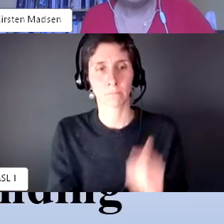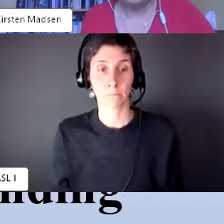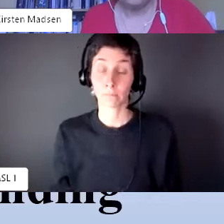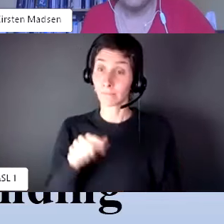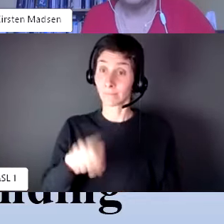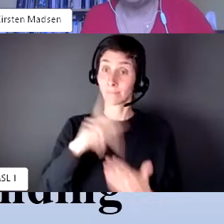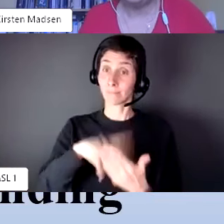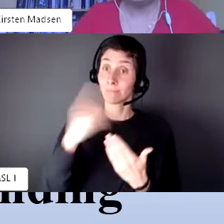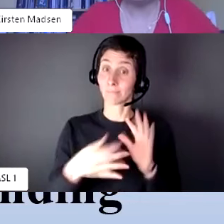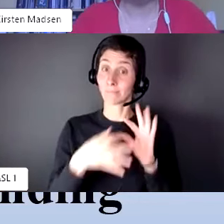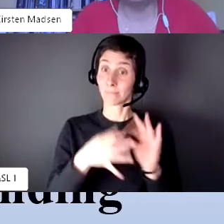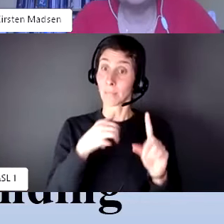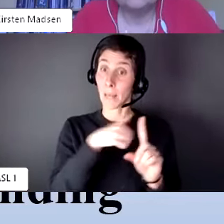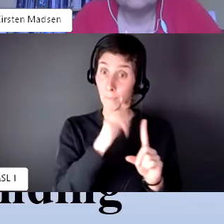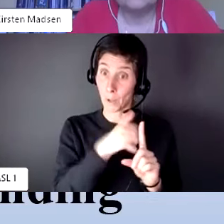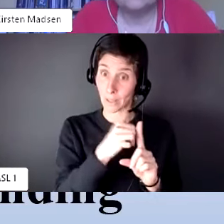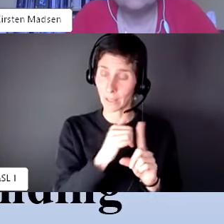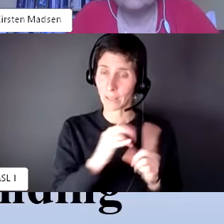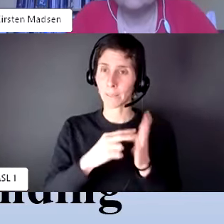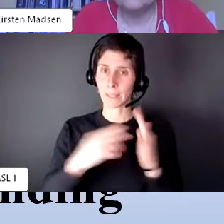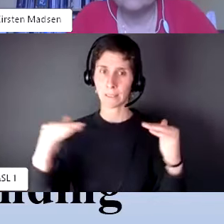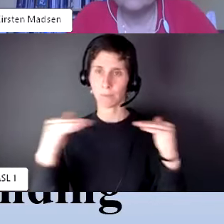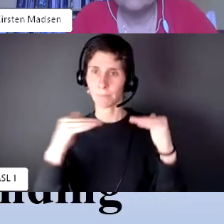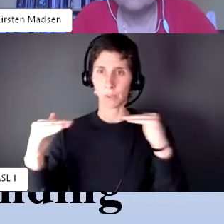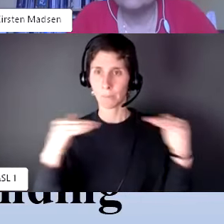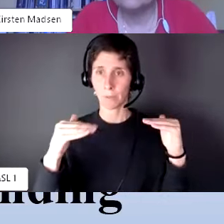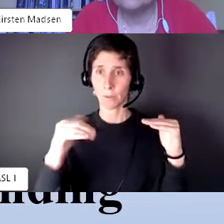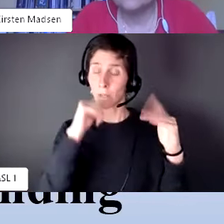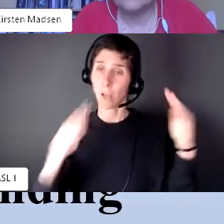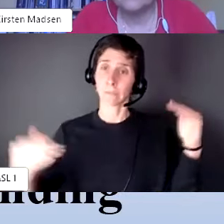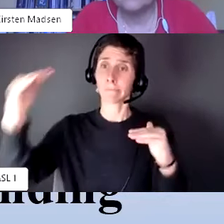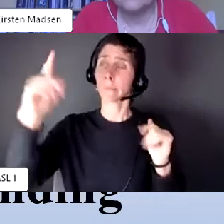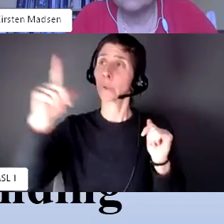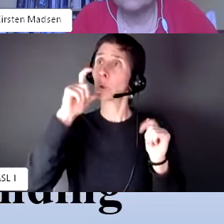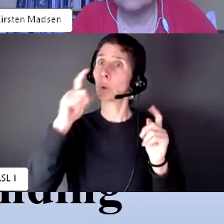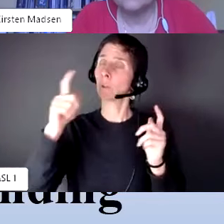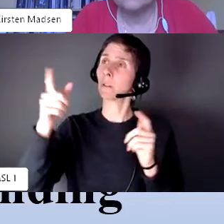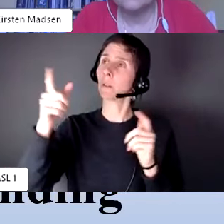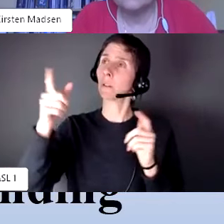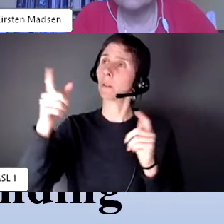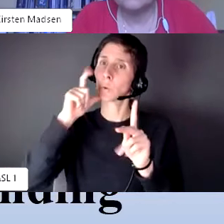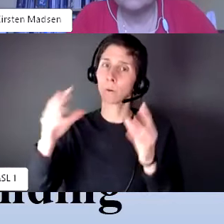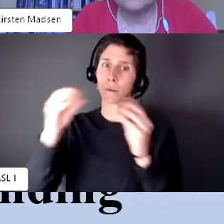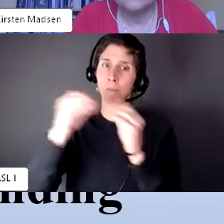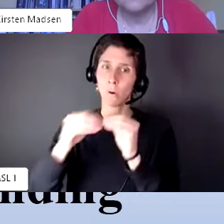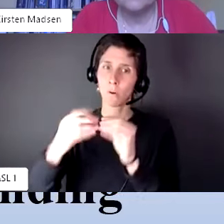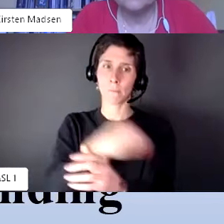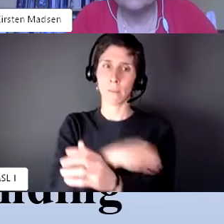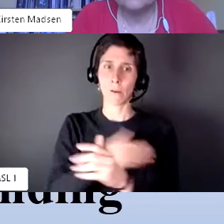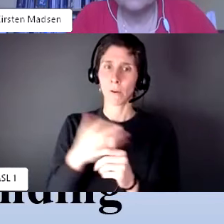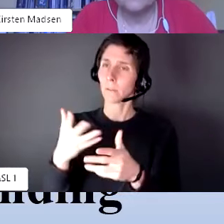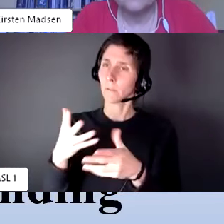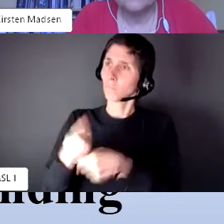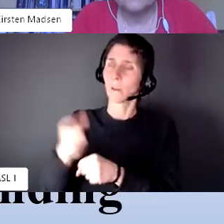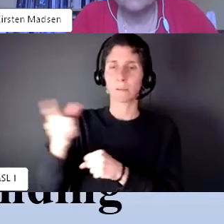to bullying, which is based on peer-to-peer interactions and not perpetrated by a person who's in a position of